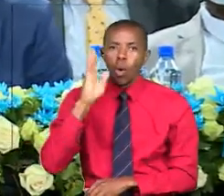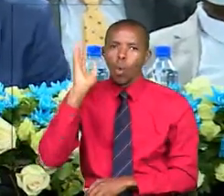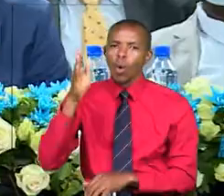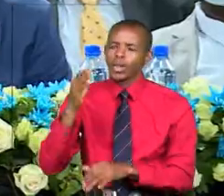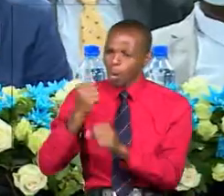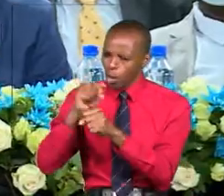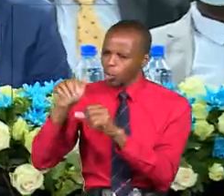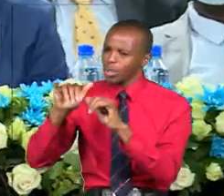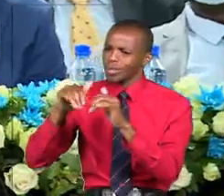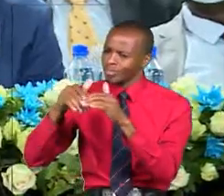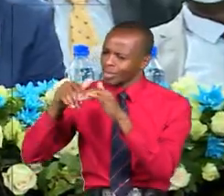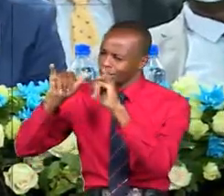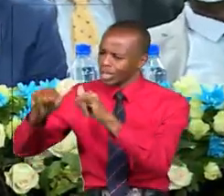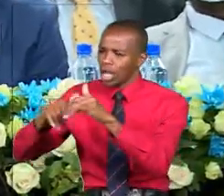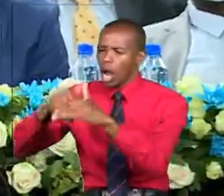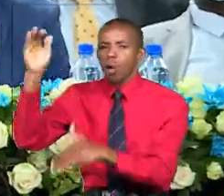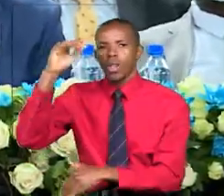ya serikali.